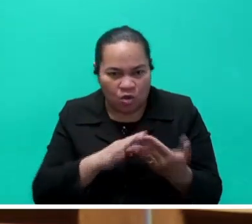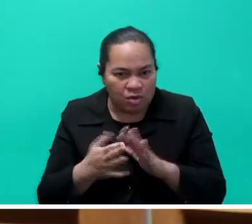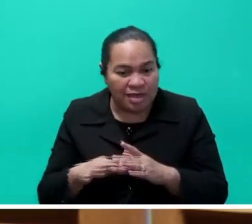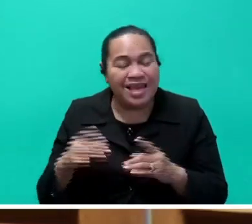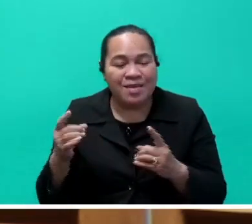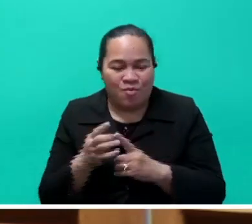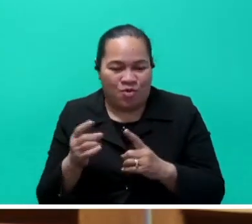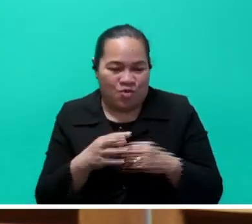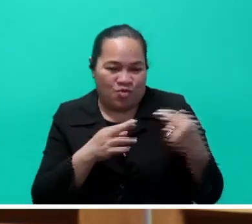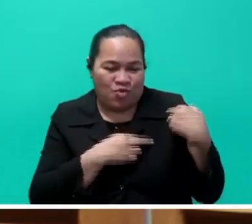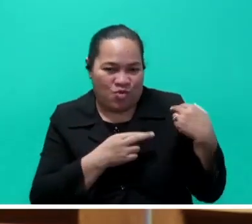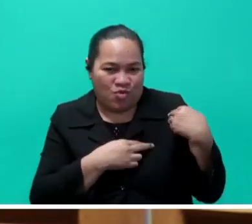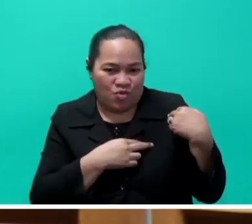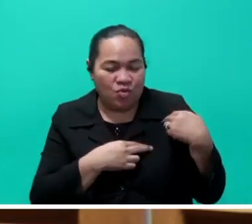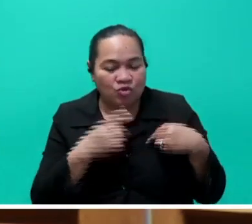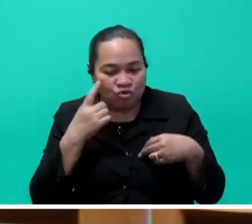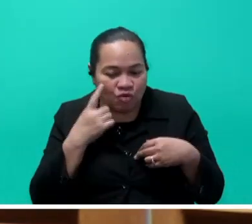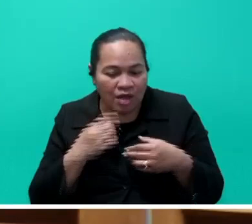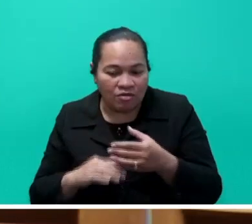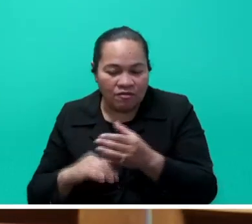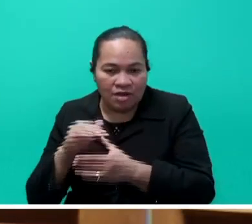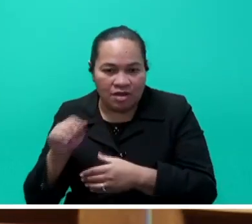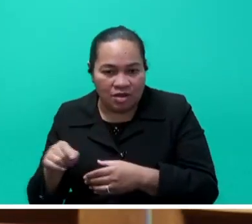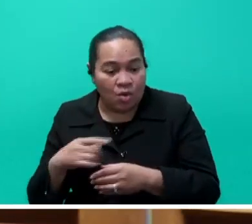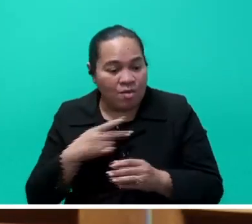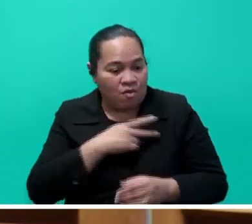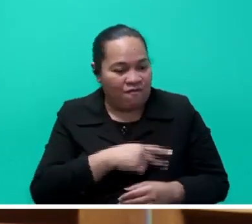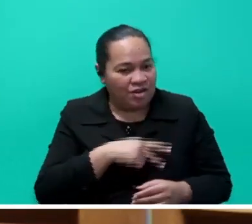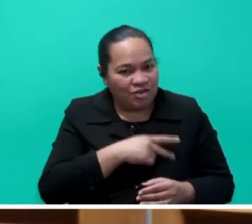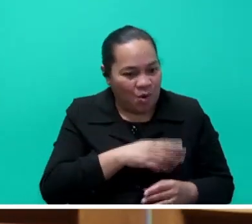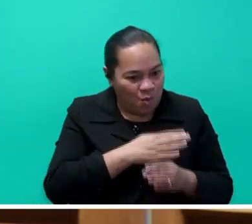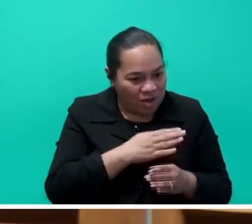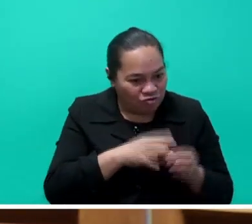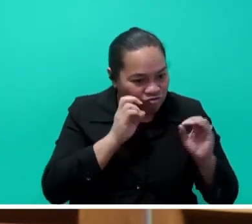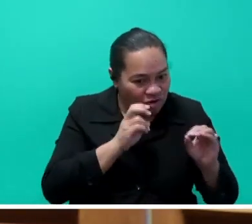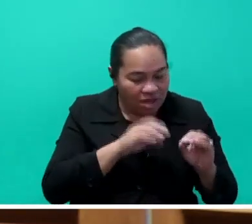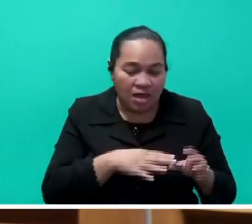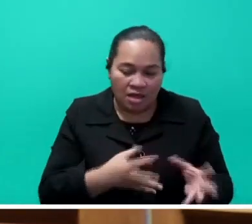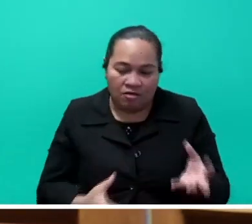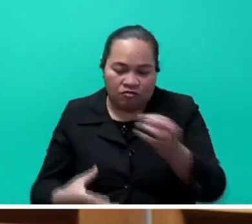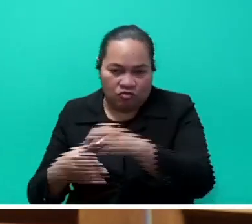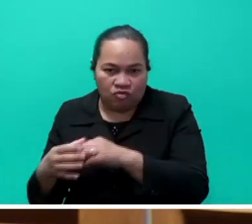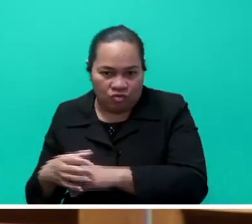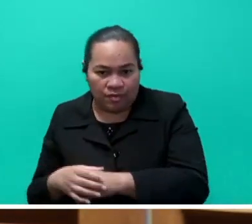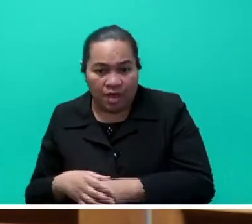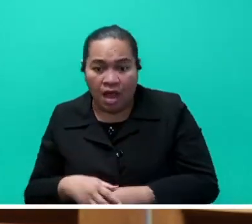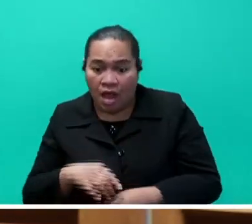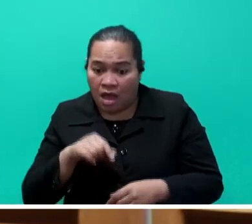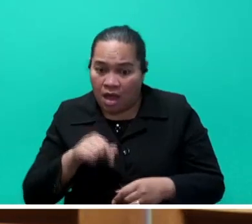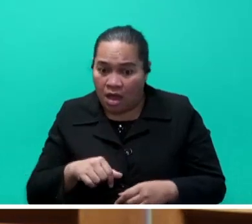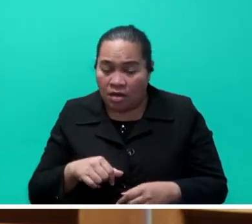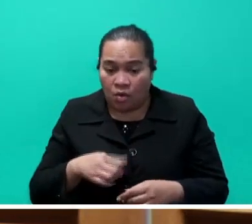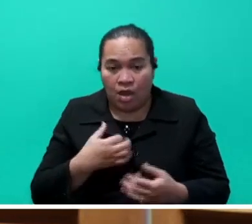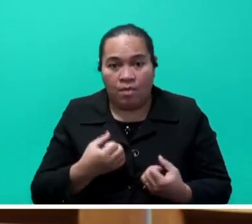to furnish our domestic market with the professional workers, but we also fast becoming a country that provides